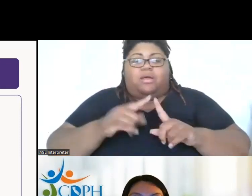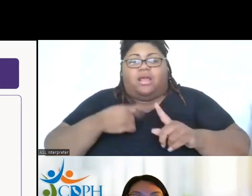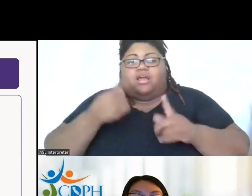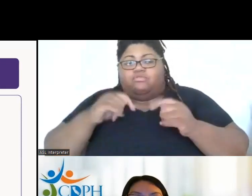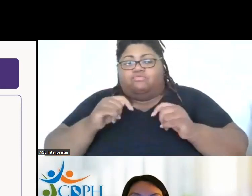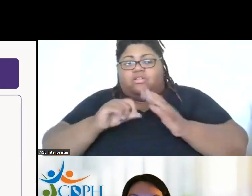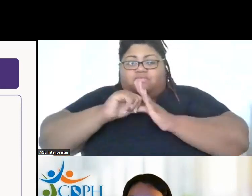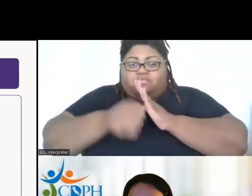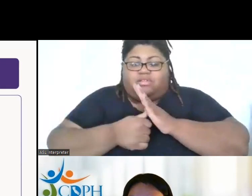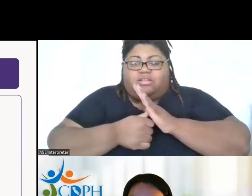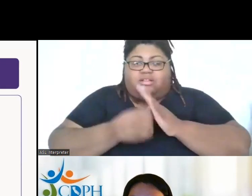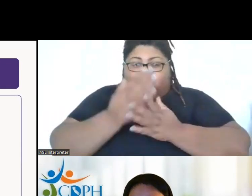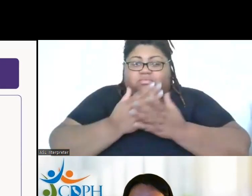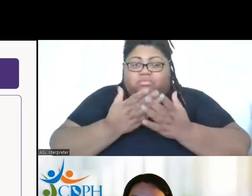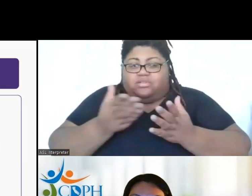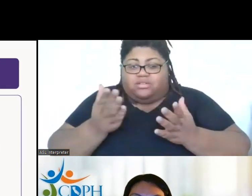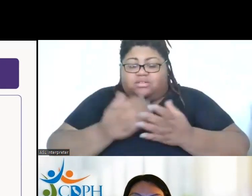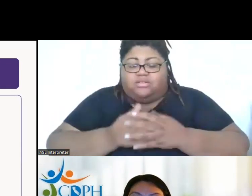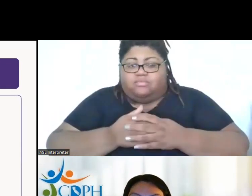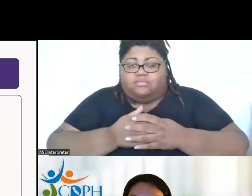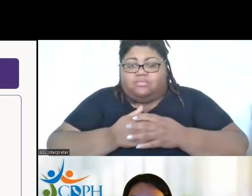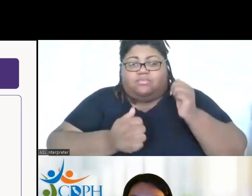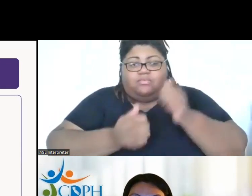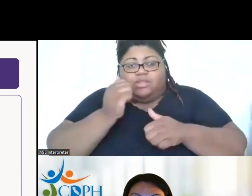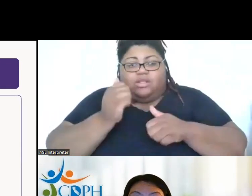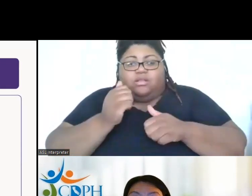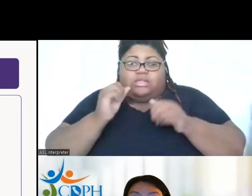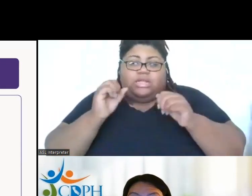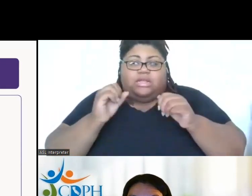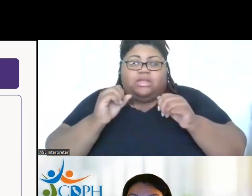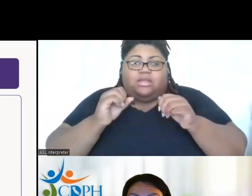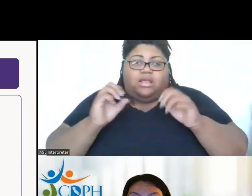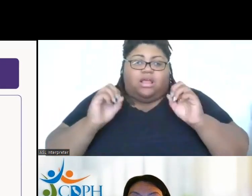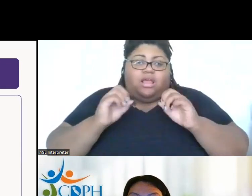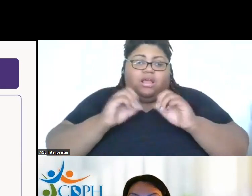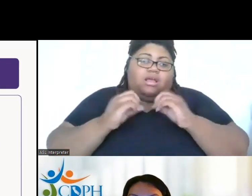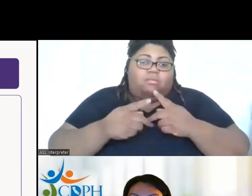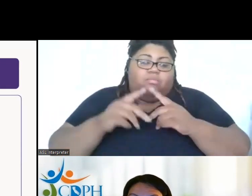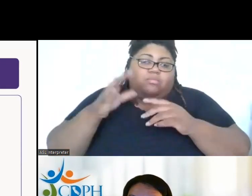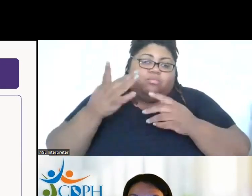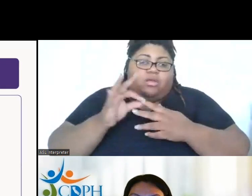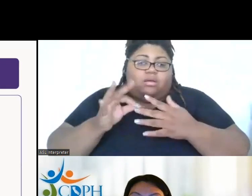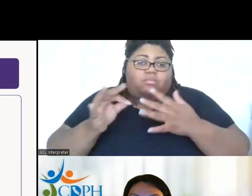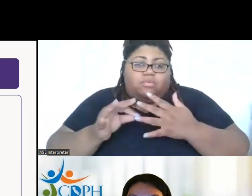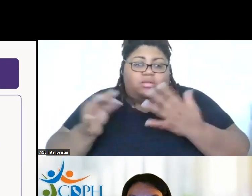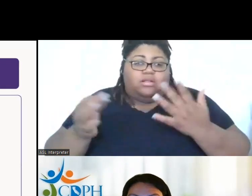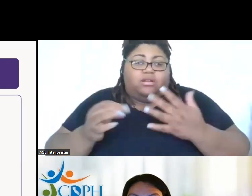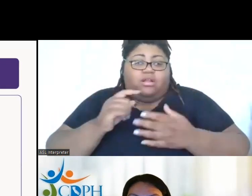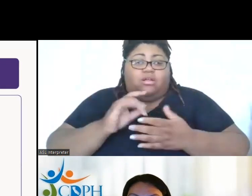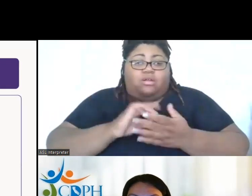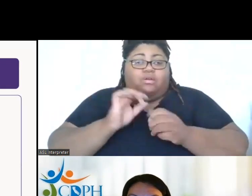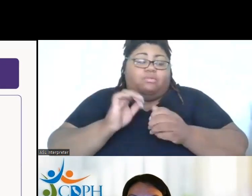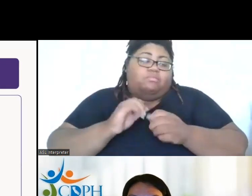take-home things. So lots of options. The COVID-19 pills are still free. There is concern that later this